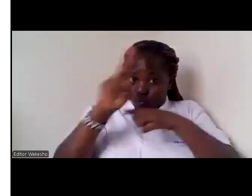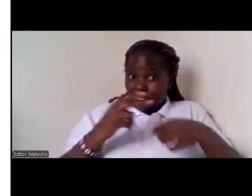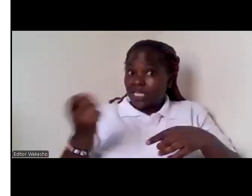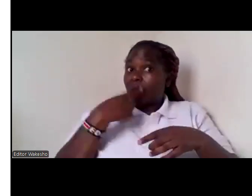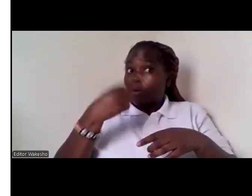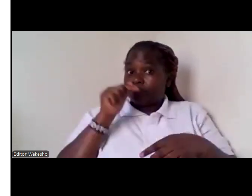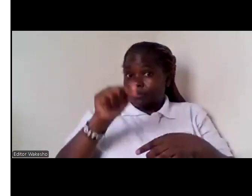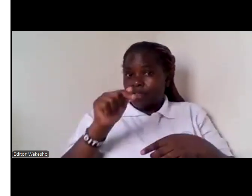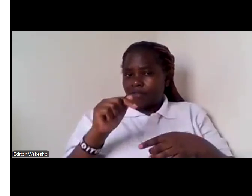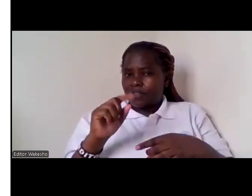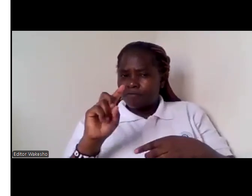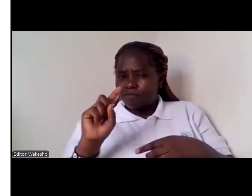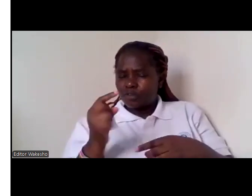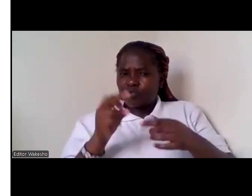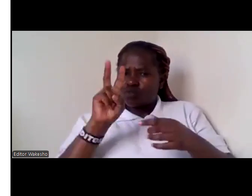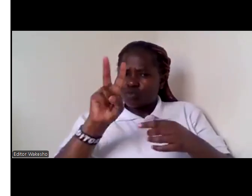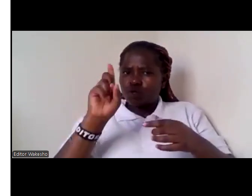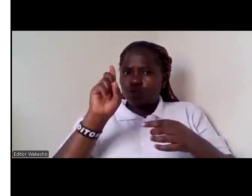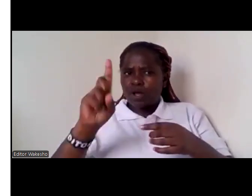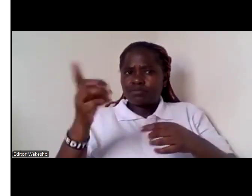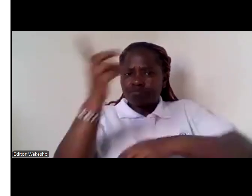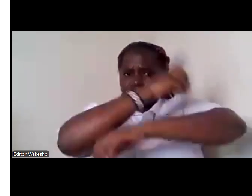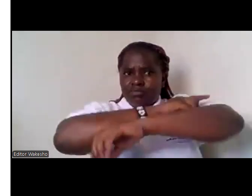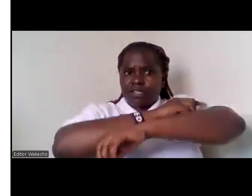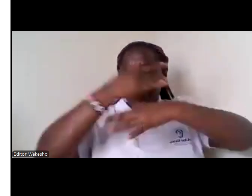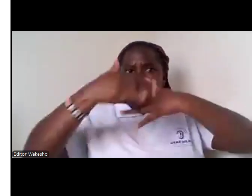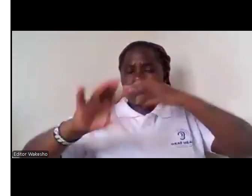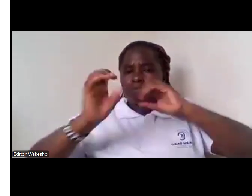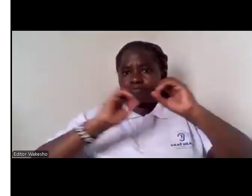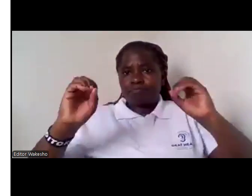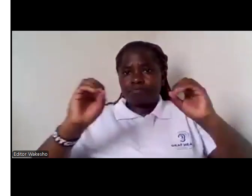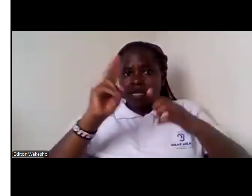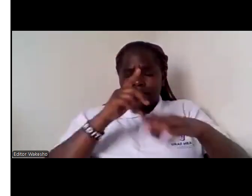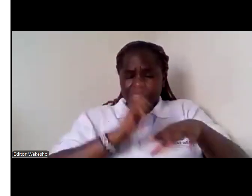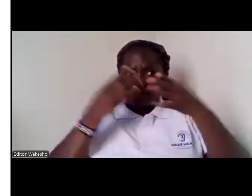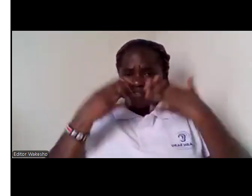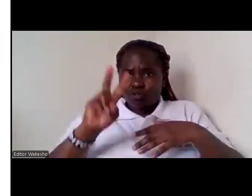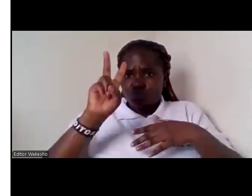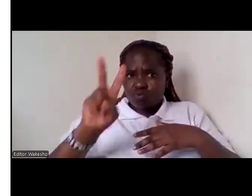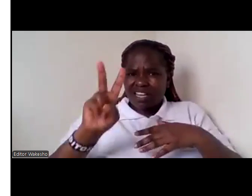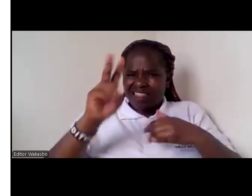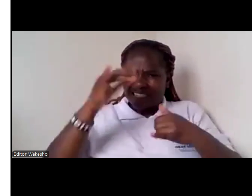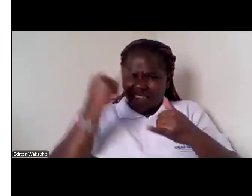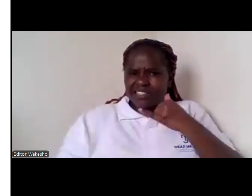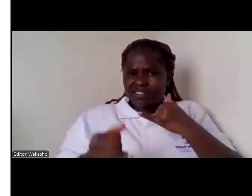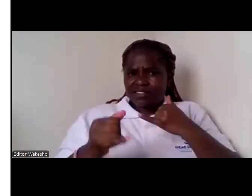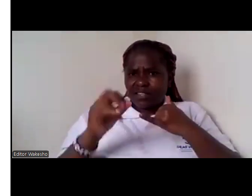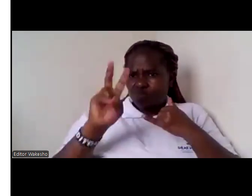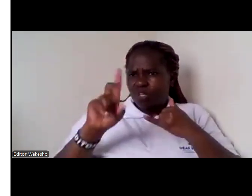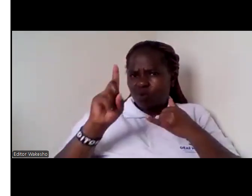for the first 21 days, there'll be no bleeding. Then once they finish the last tablet, they'll